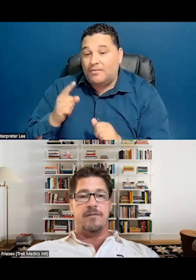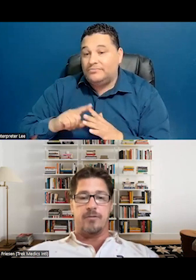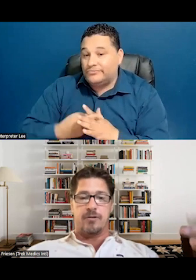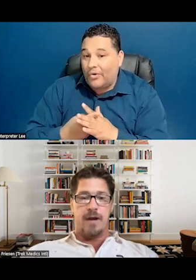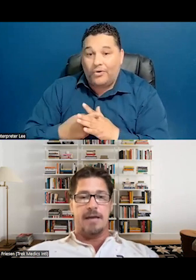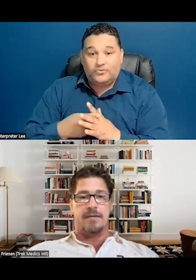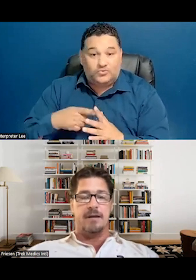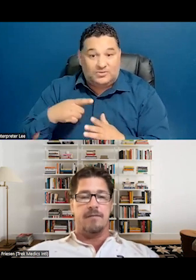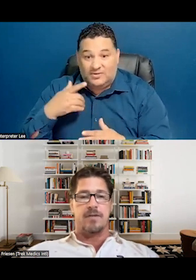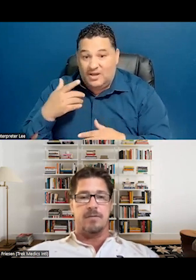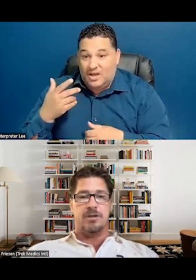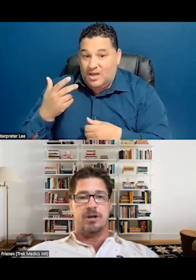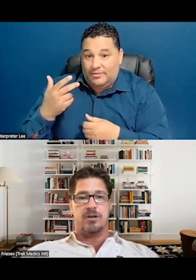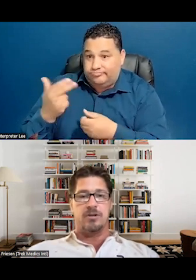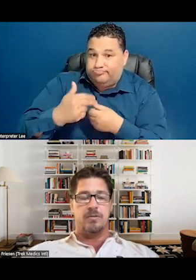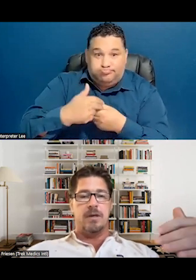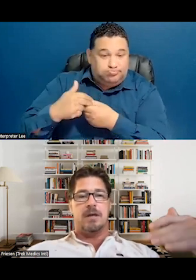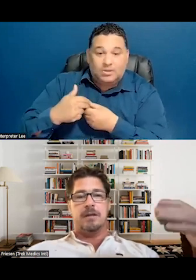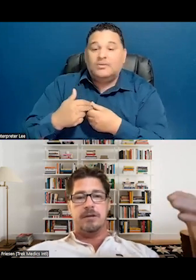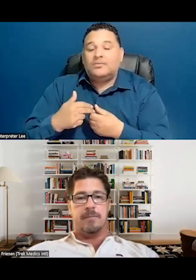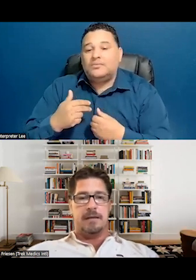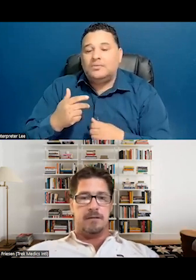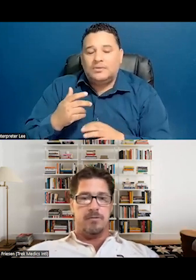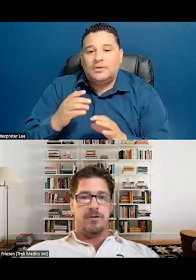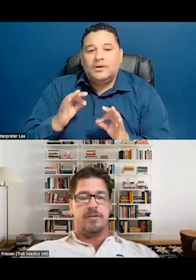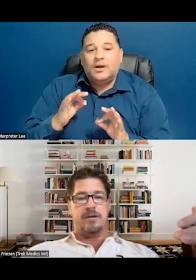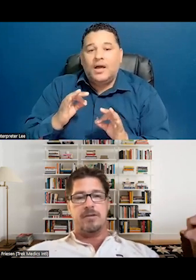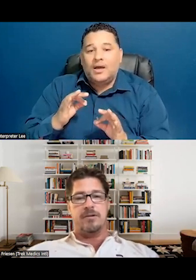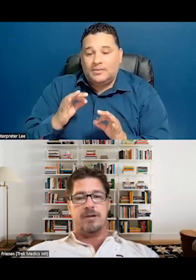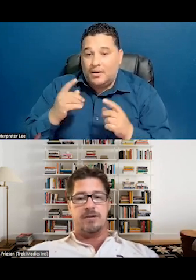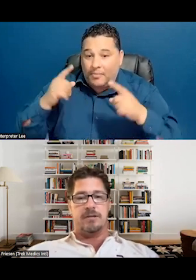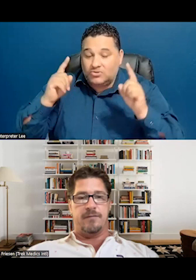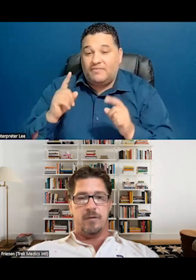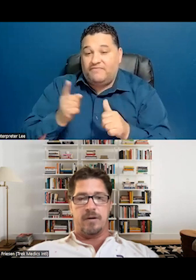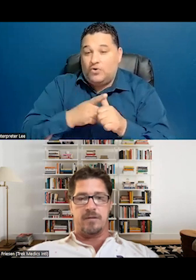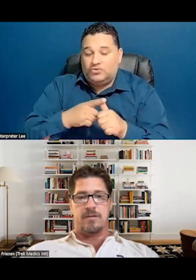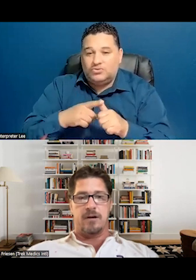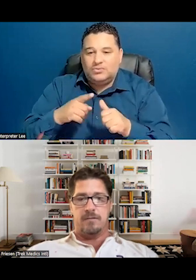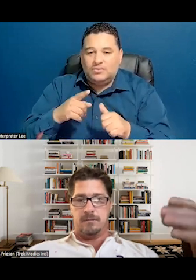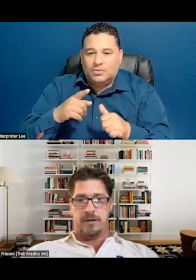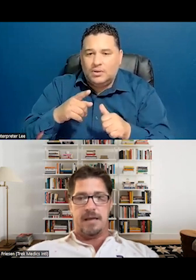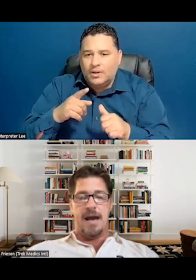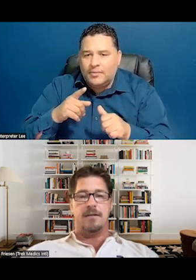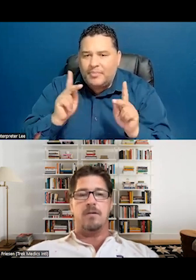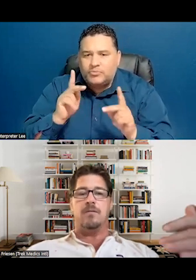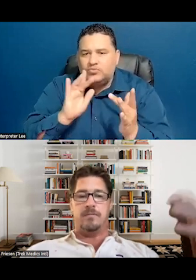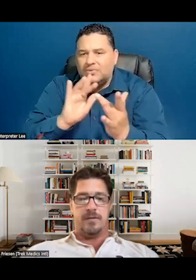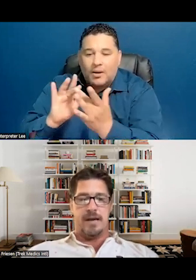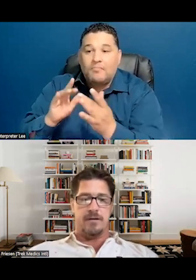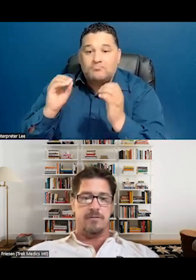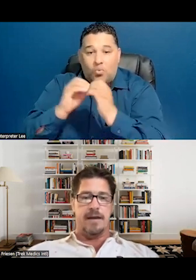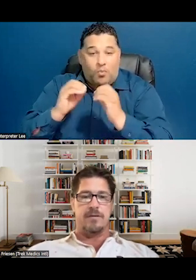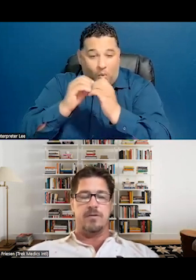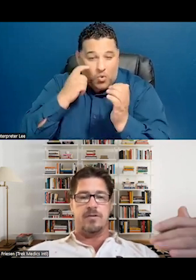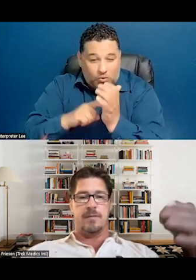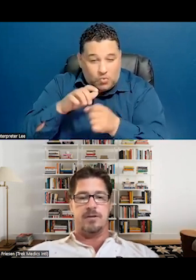accomplishing the first horizon of someone to talk to, little by little, jurisdictions are changing their focus to start looking at the